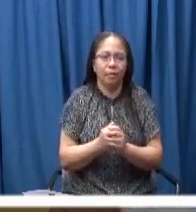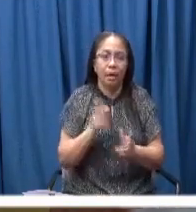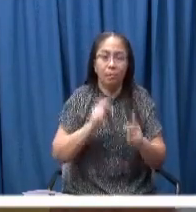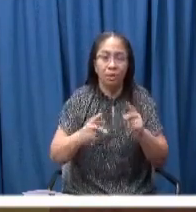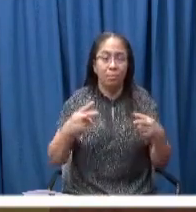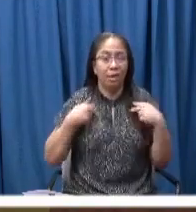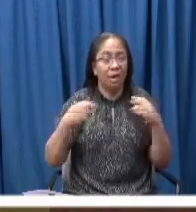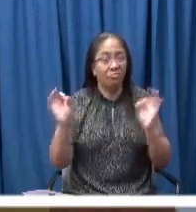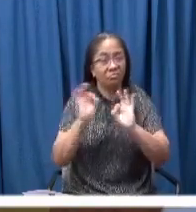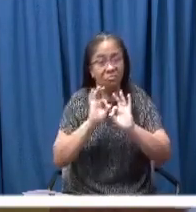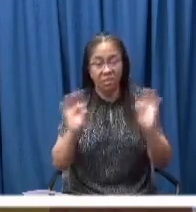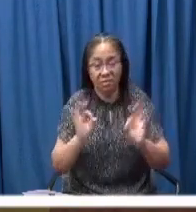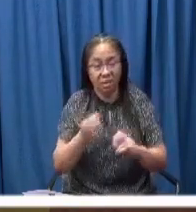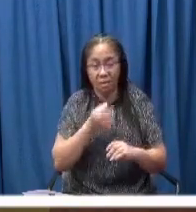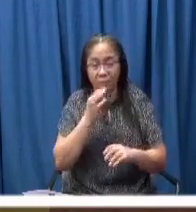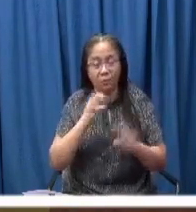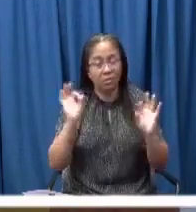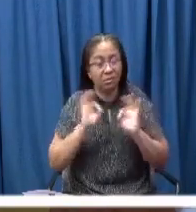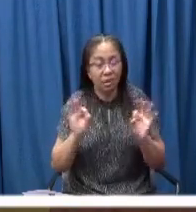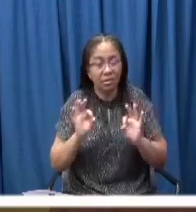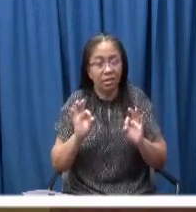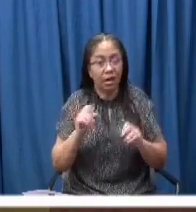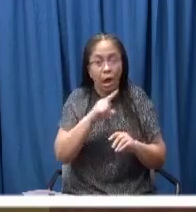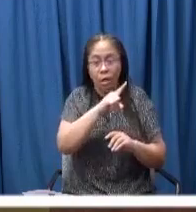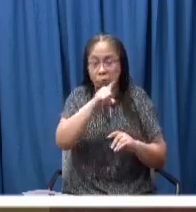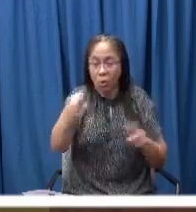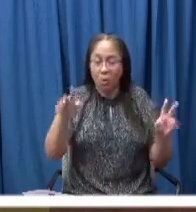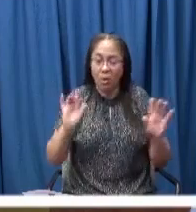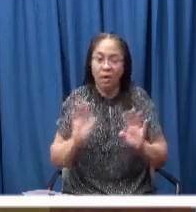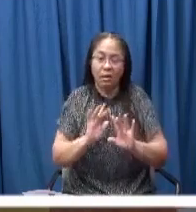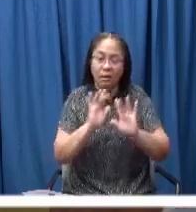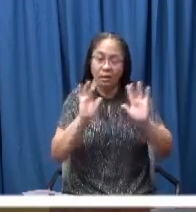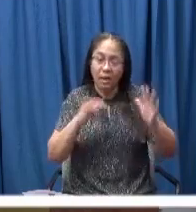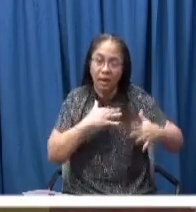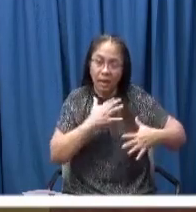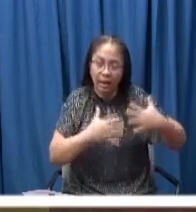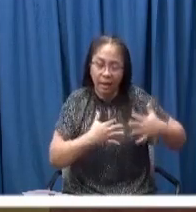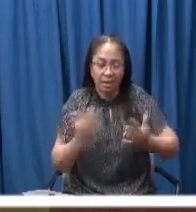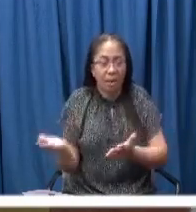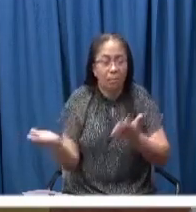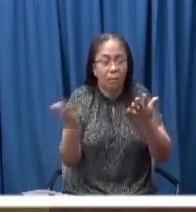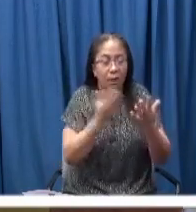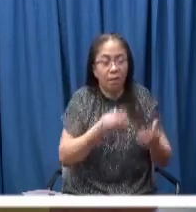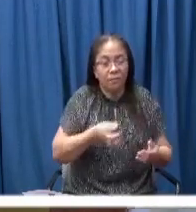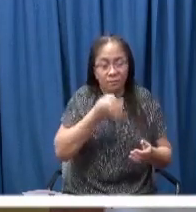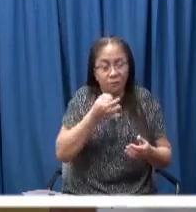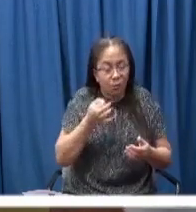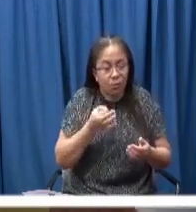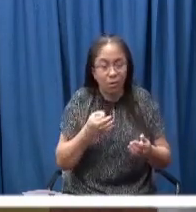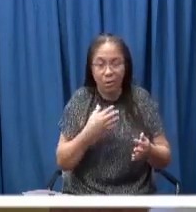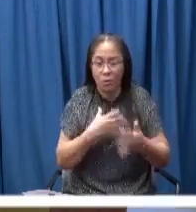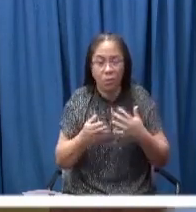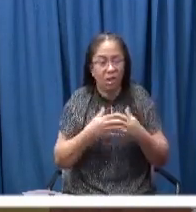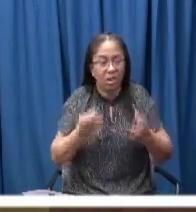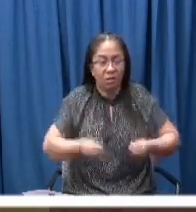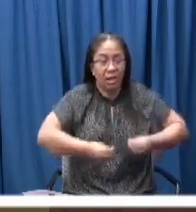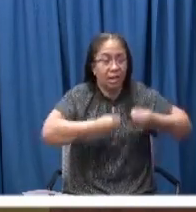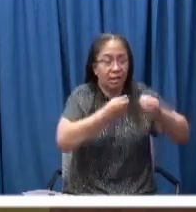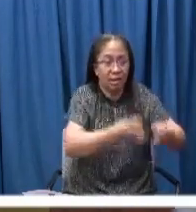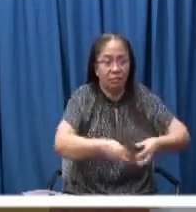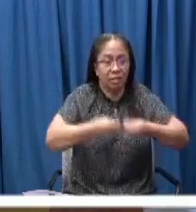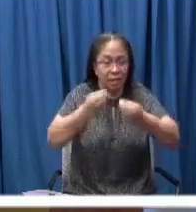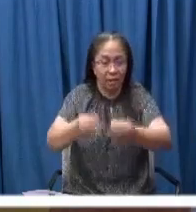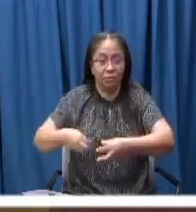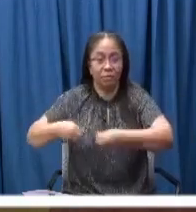nothing, and your generosity in caring, in bringing hampers, in bringing food, in providing things,